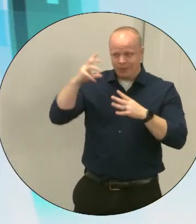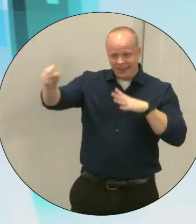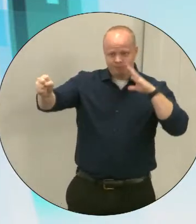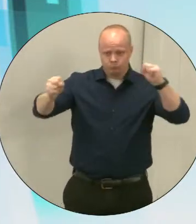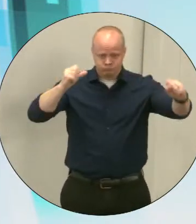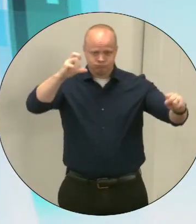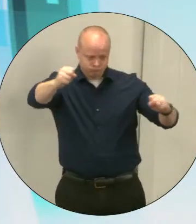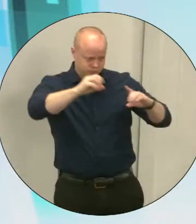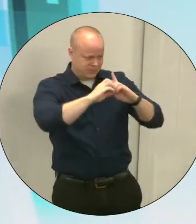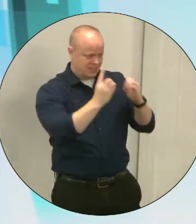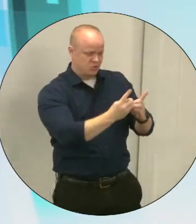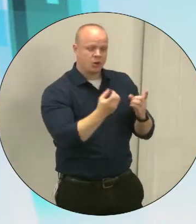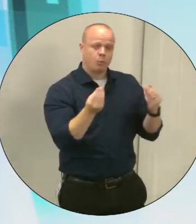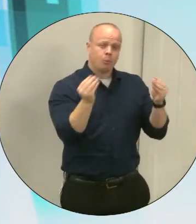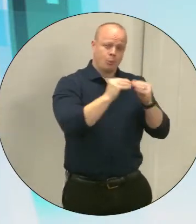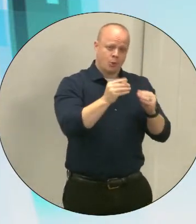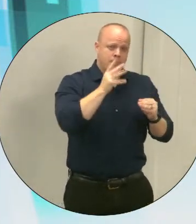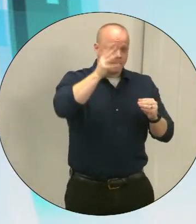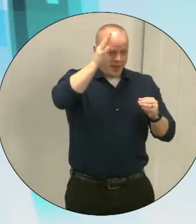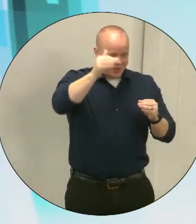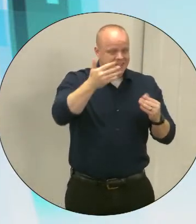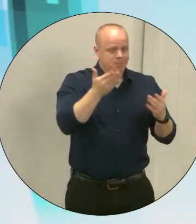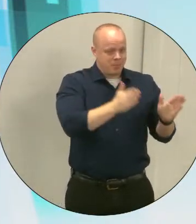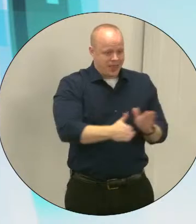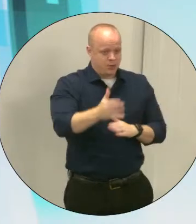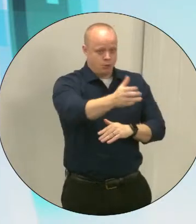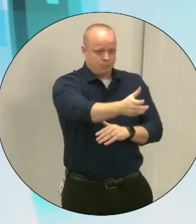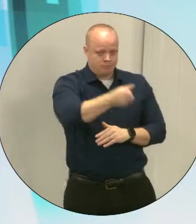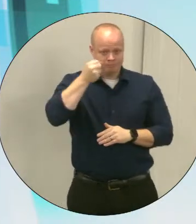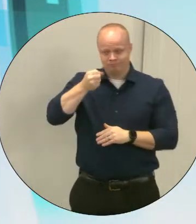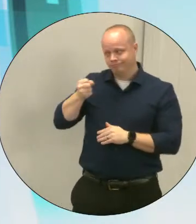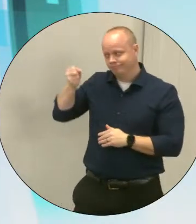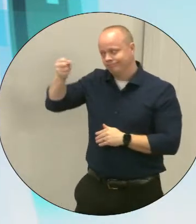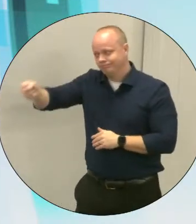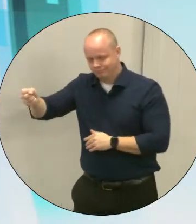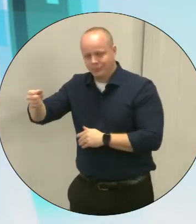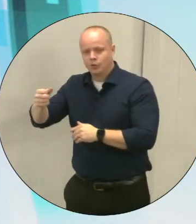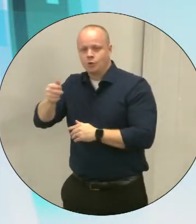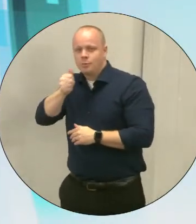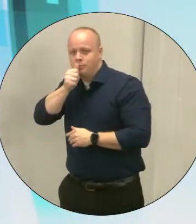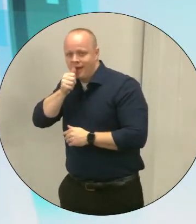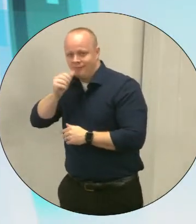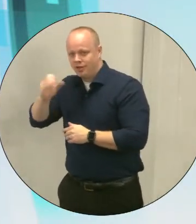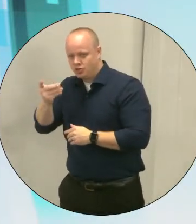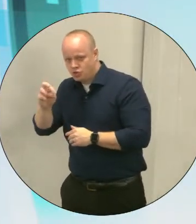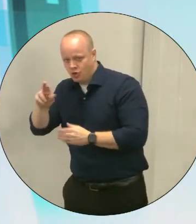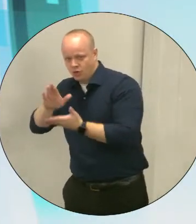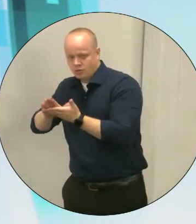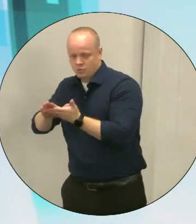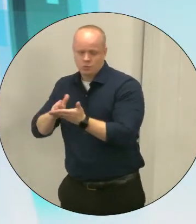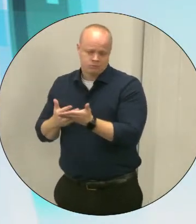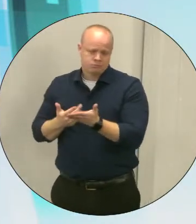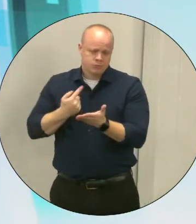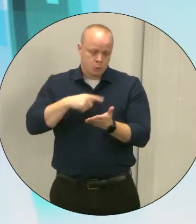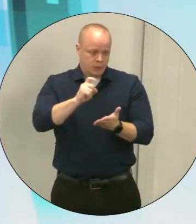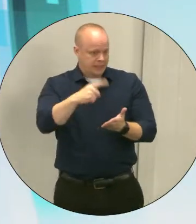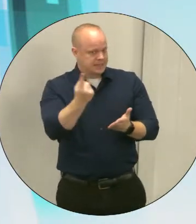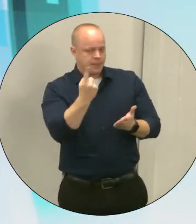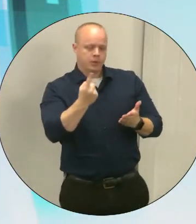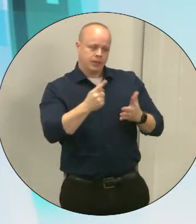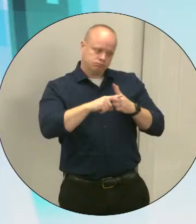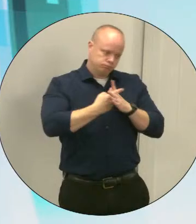parents planning to pull their kids to attend charters or private schools. We need someone who is willing to jump right in and implement